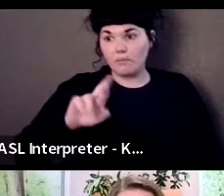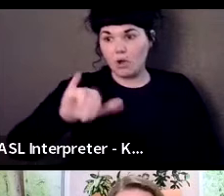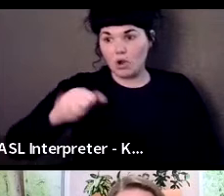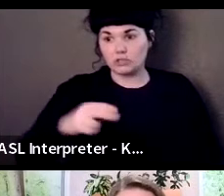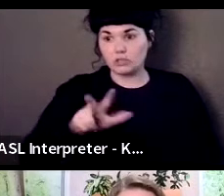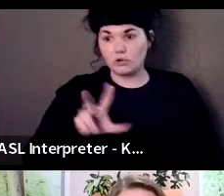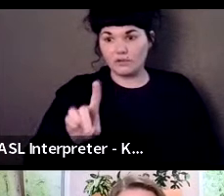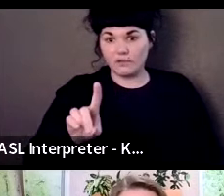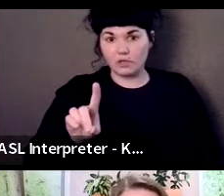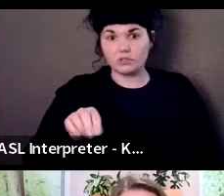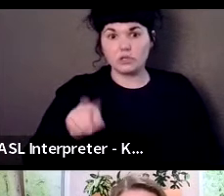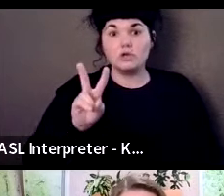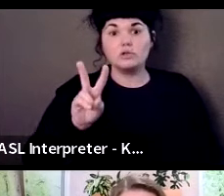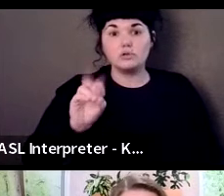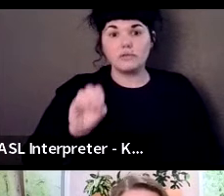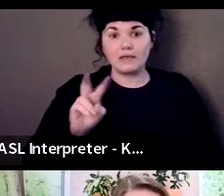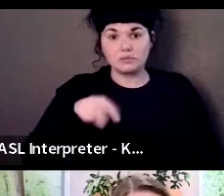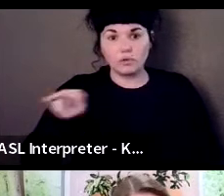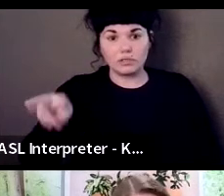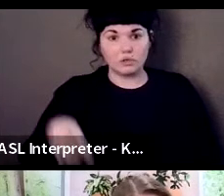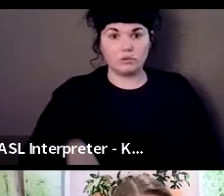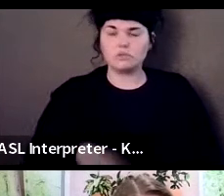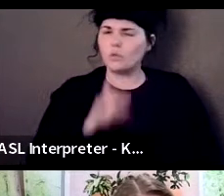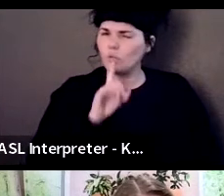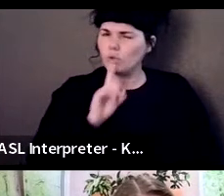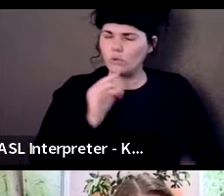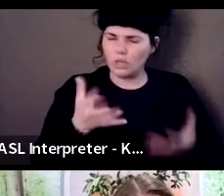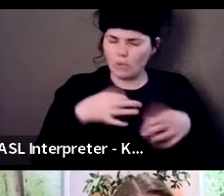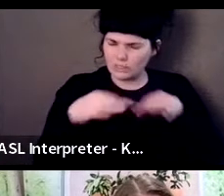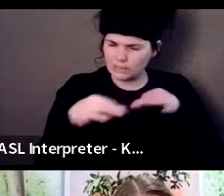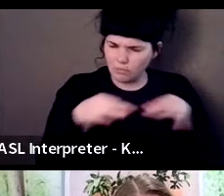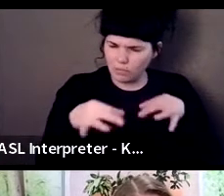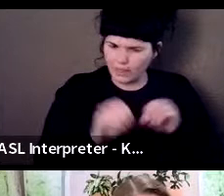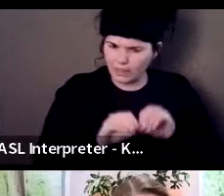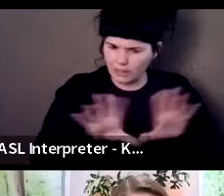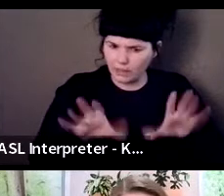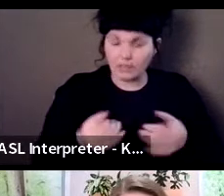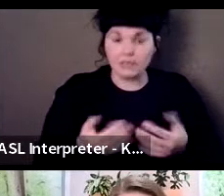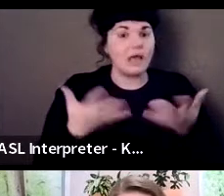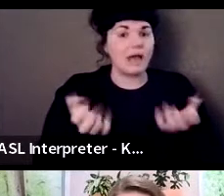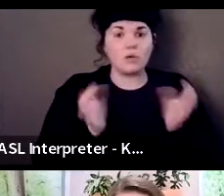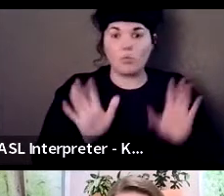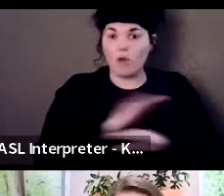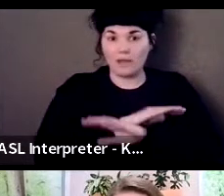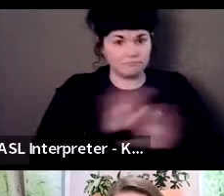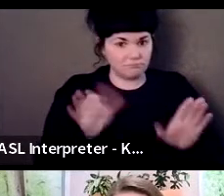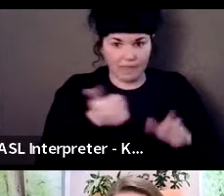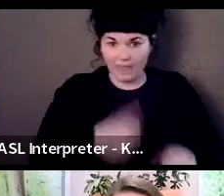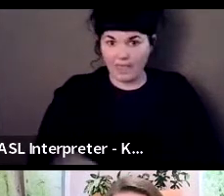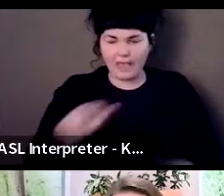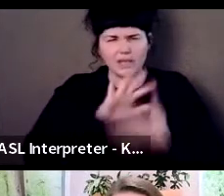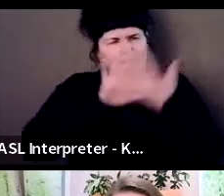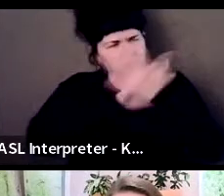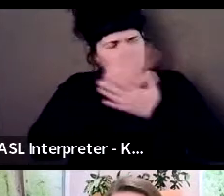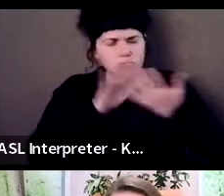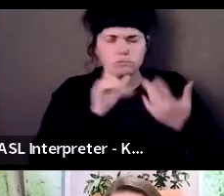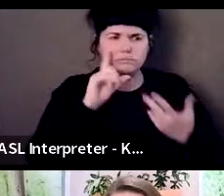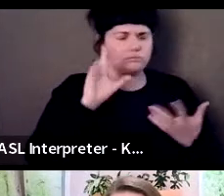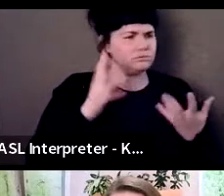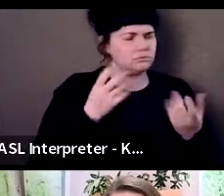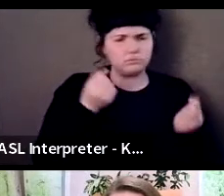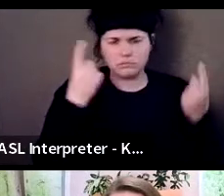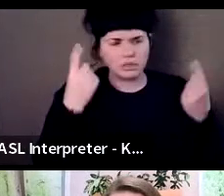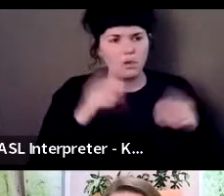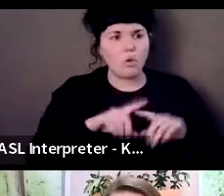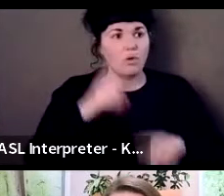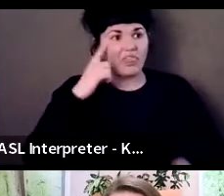31st, 2022. So we'll just be really, really clear about that, because I don't want any ambiguity or thinking this is emerging with the legal